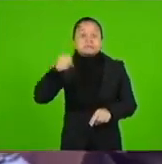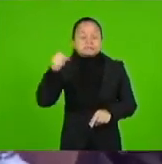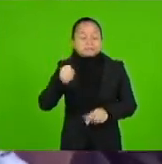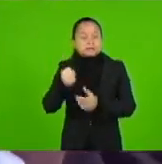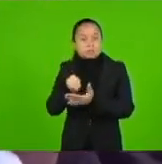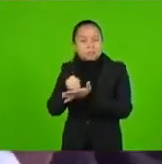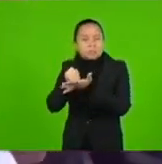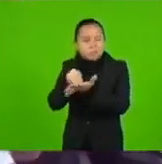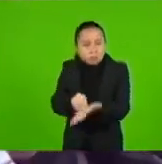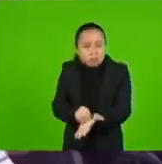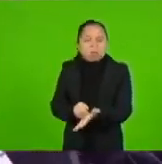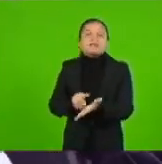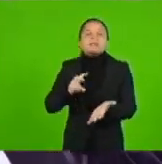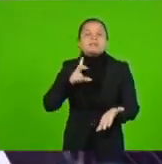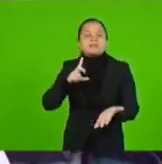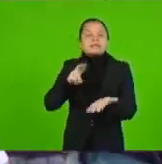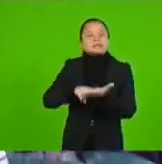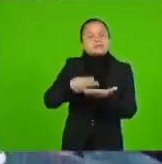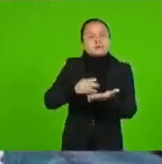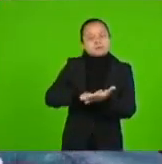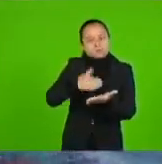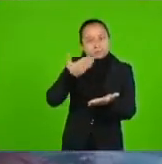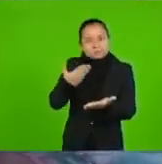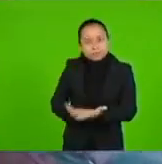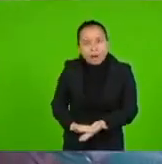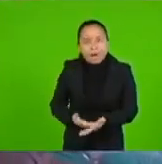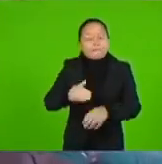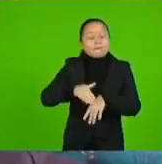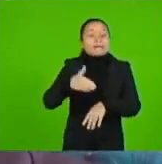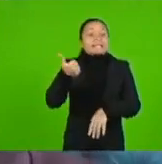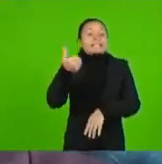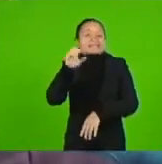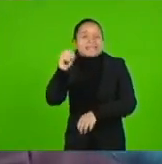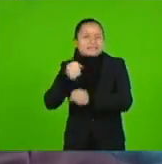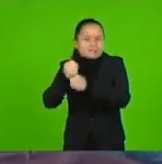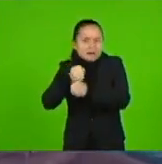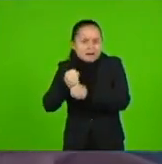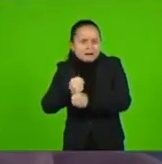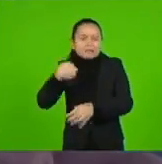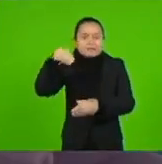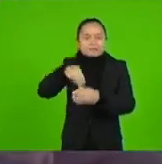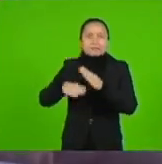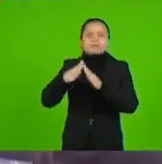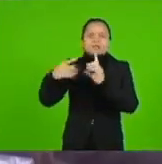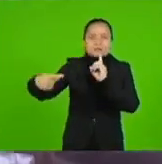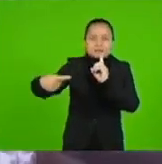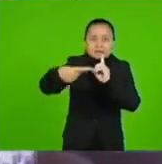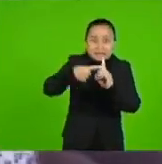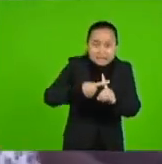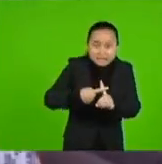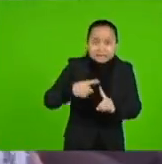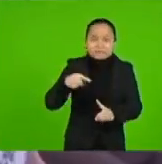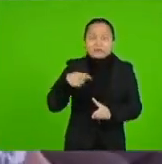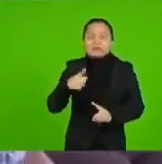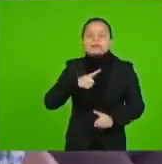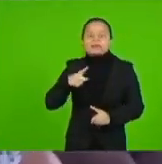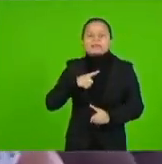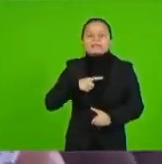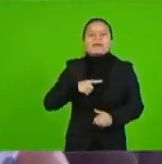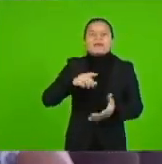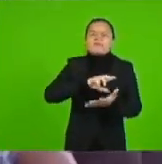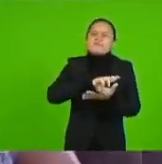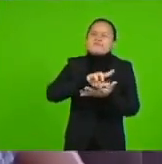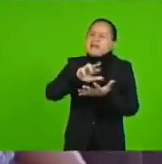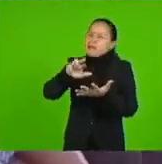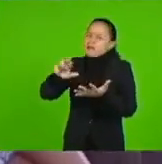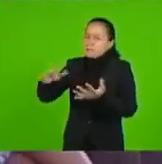have been cared of for the last 10 years by the institution. In every seminar, in many of the churches,